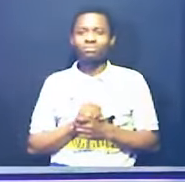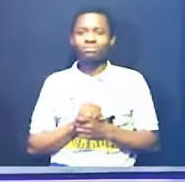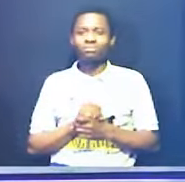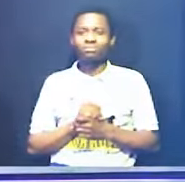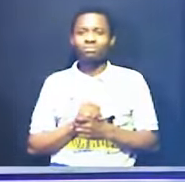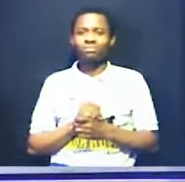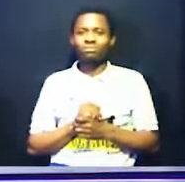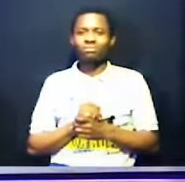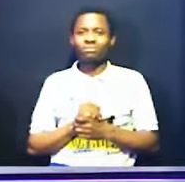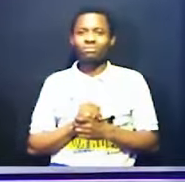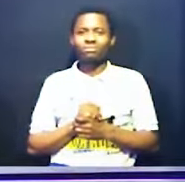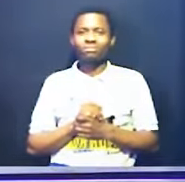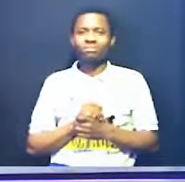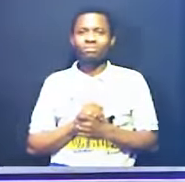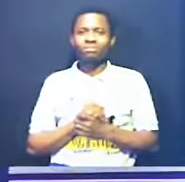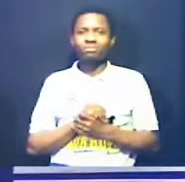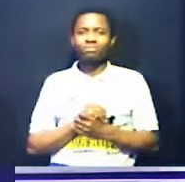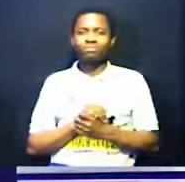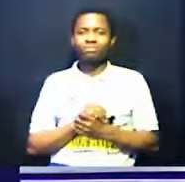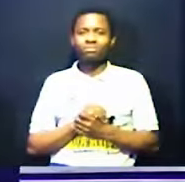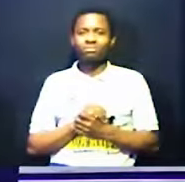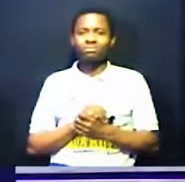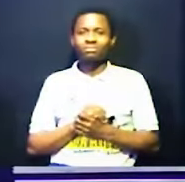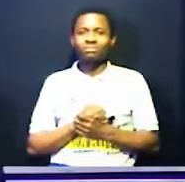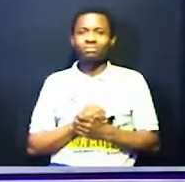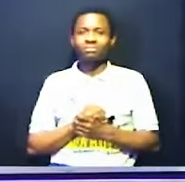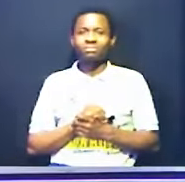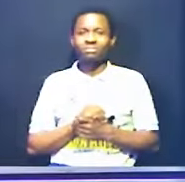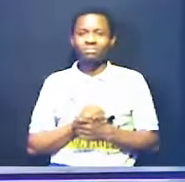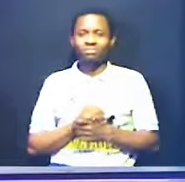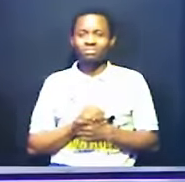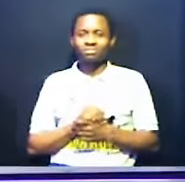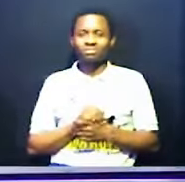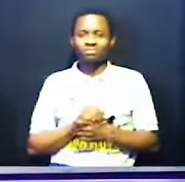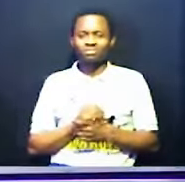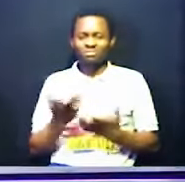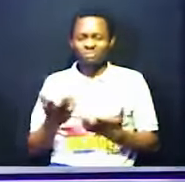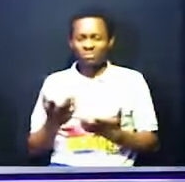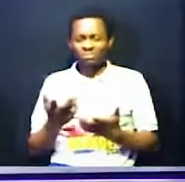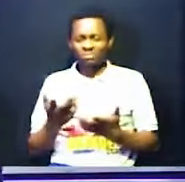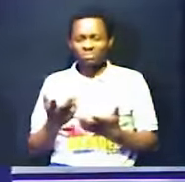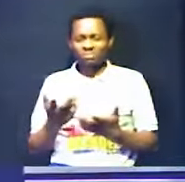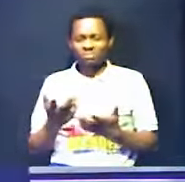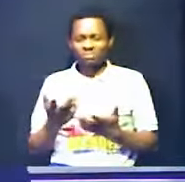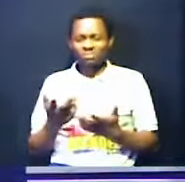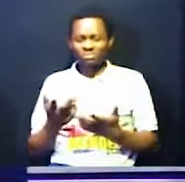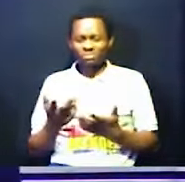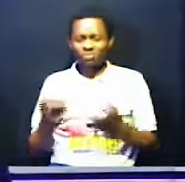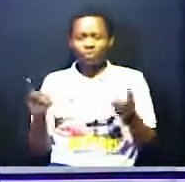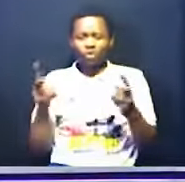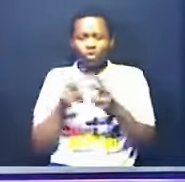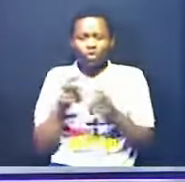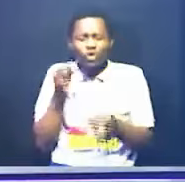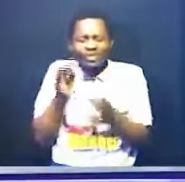mani koni fie, na we hunu ohine enim. Why then did the king bring back